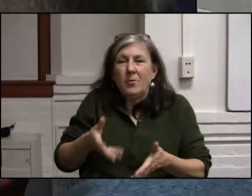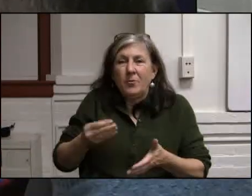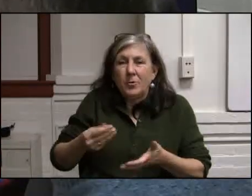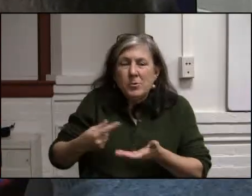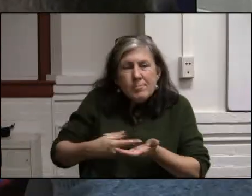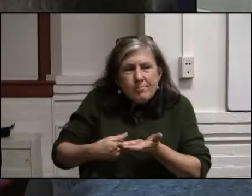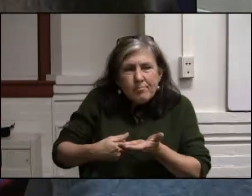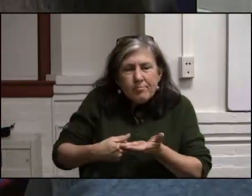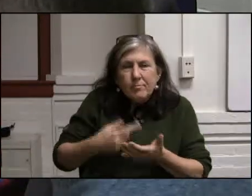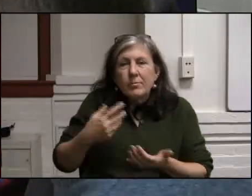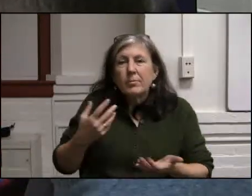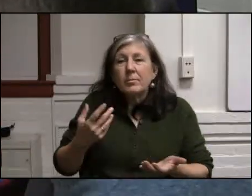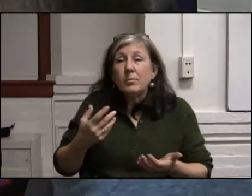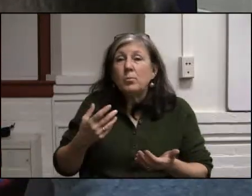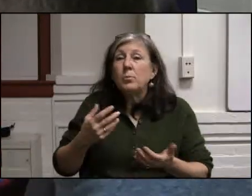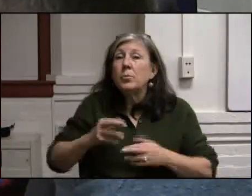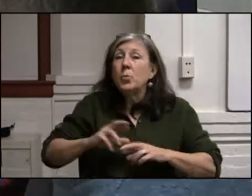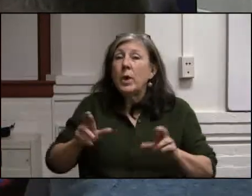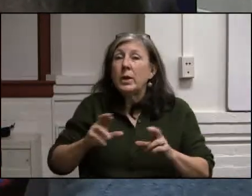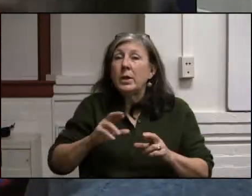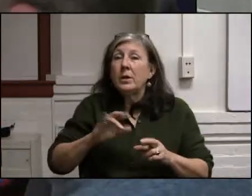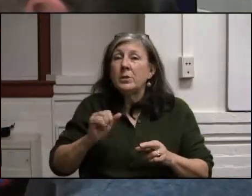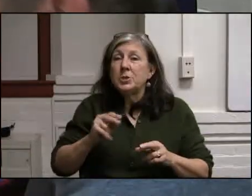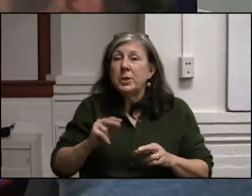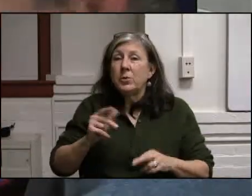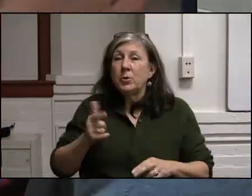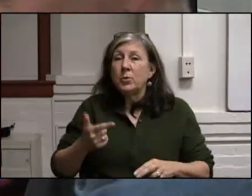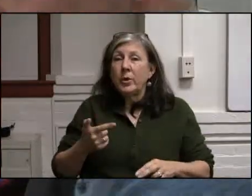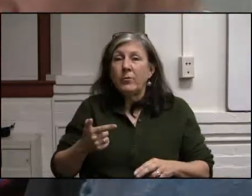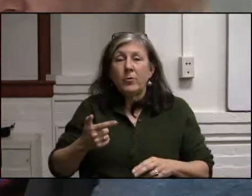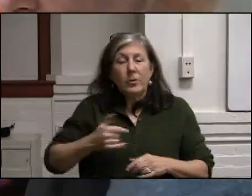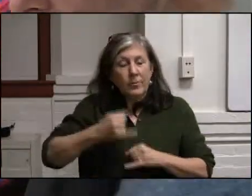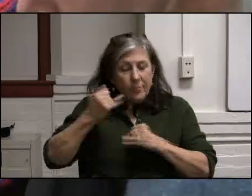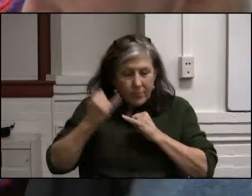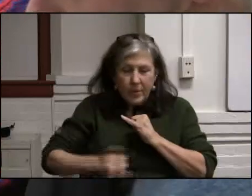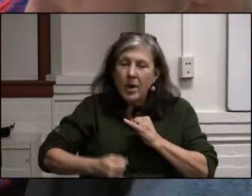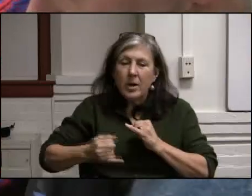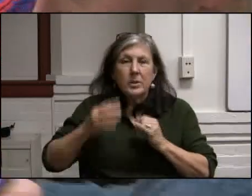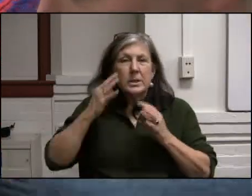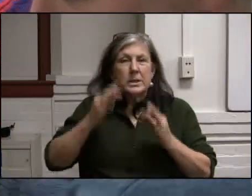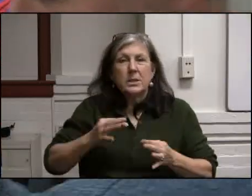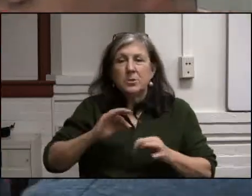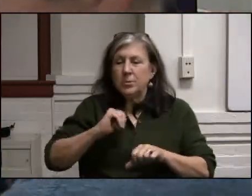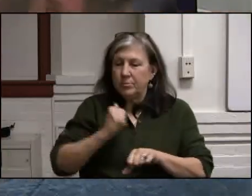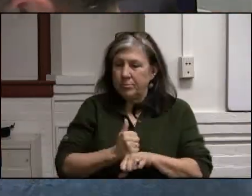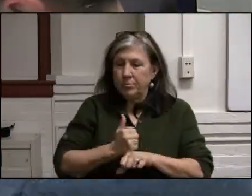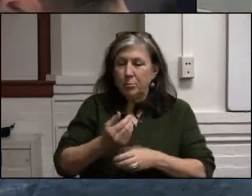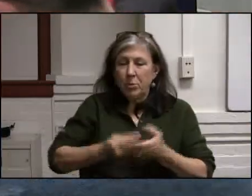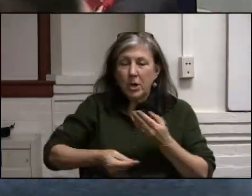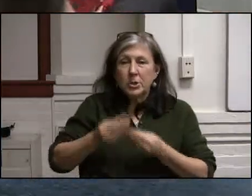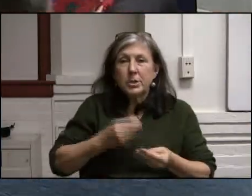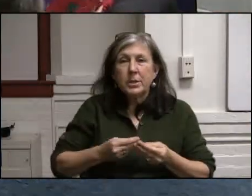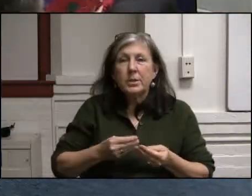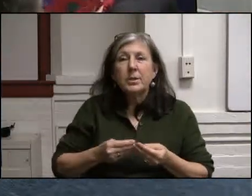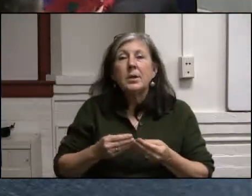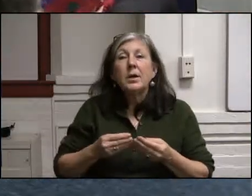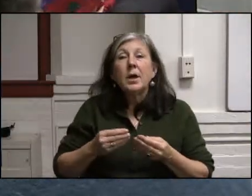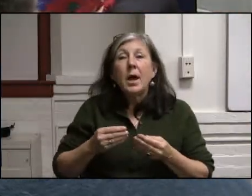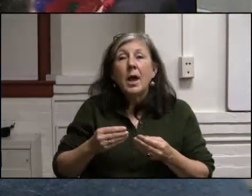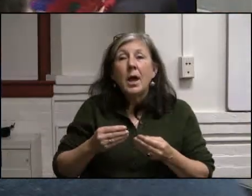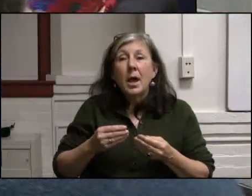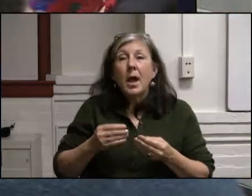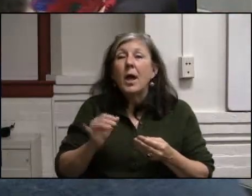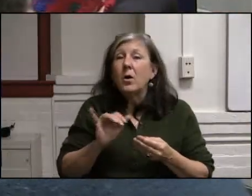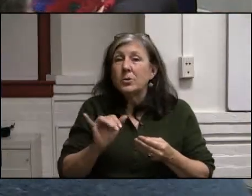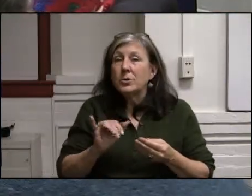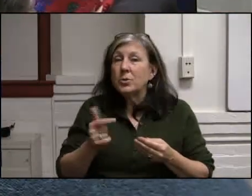that on the 21st, you can be done, make your final decisions. And then on the 28th, what would be before you, and we'll also have, on the